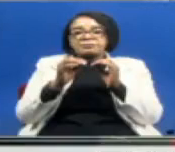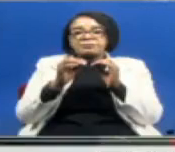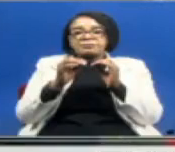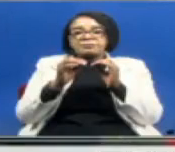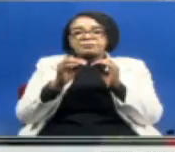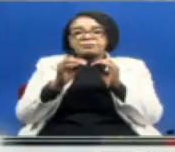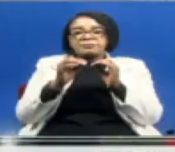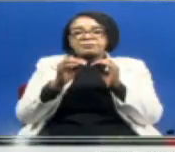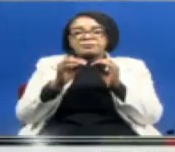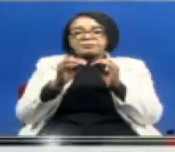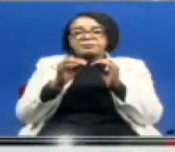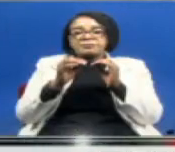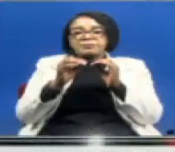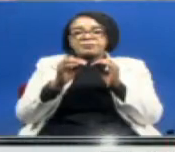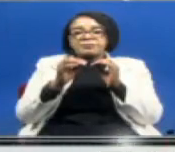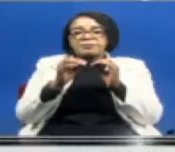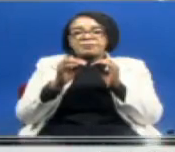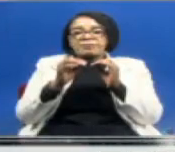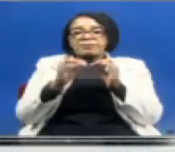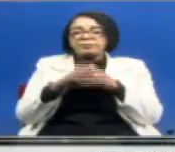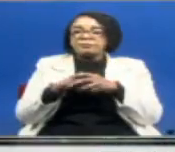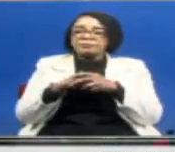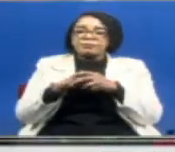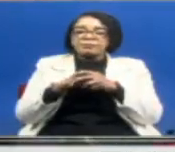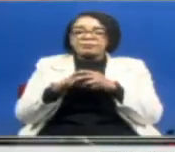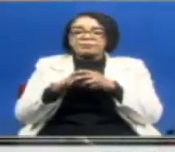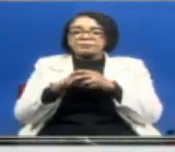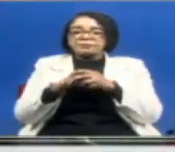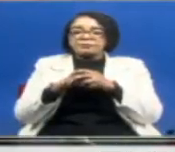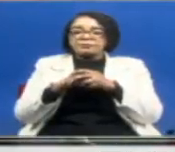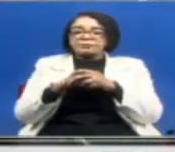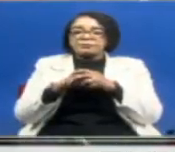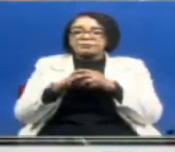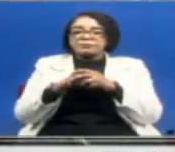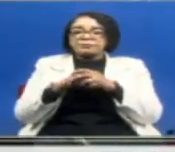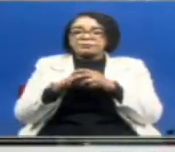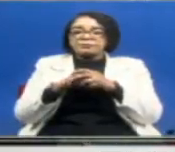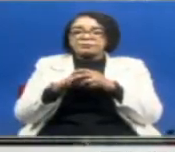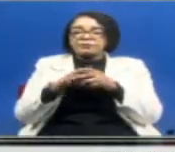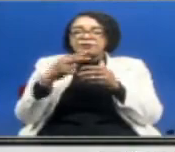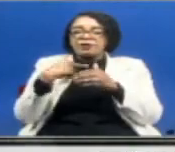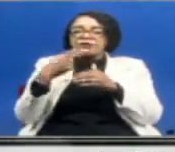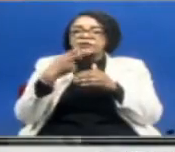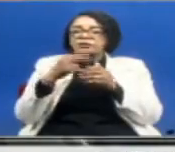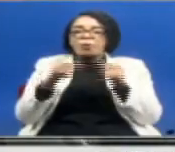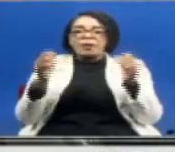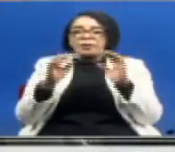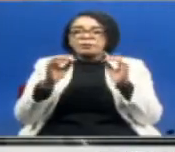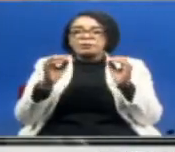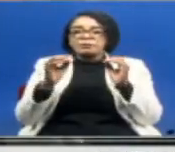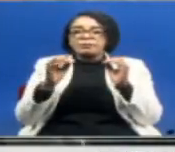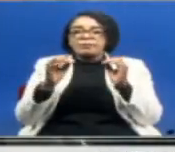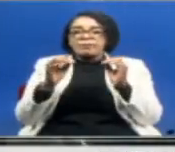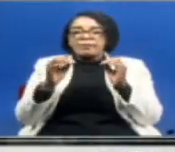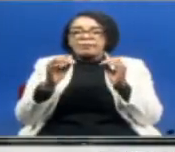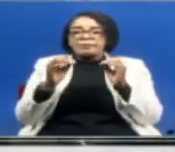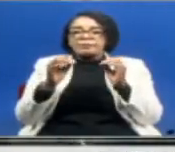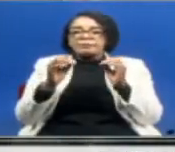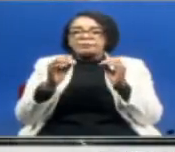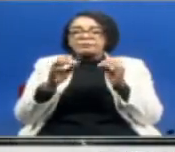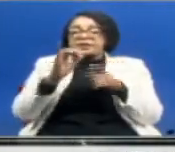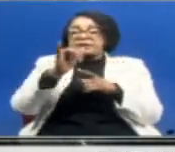We've won all our games except the last one, so it's a positive thing that it's